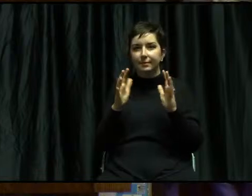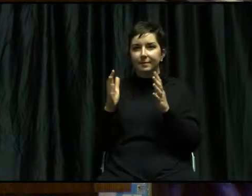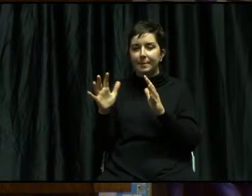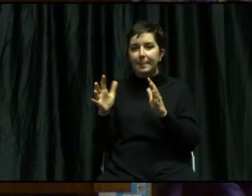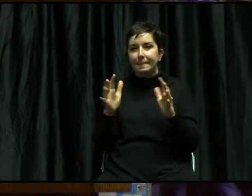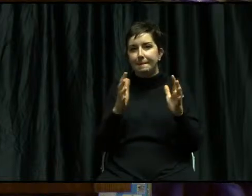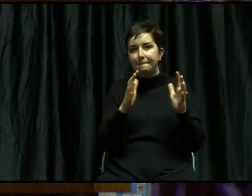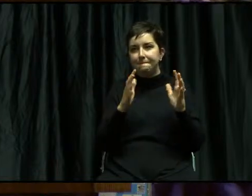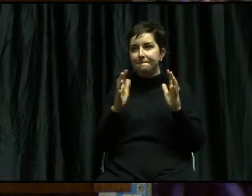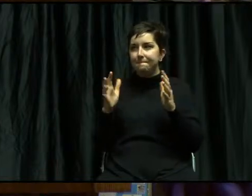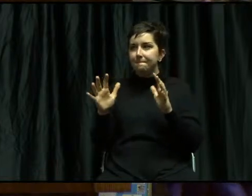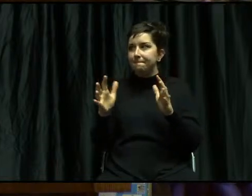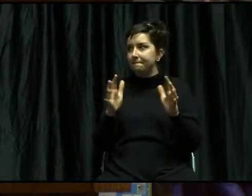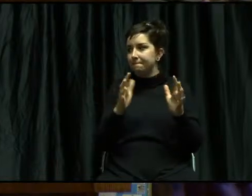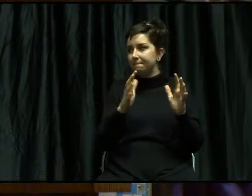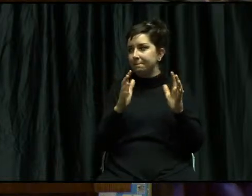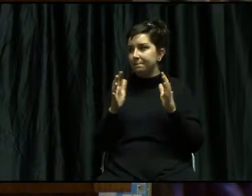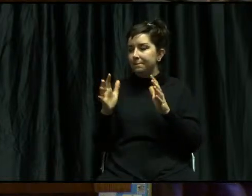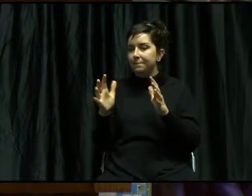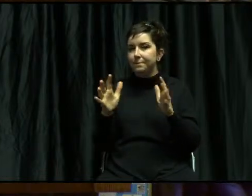Over here.